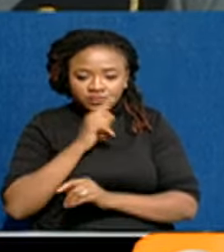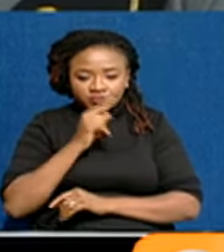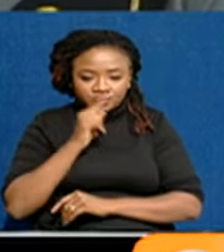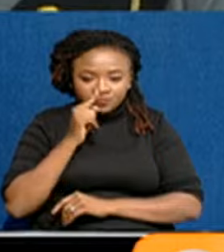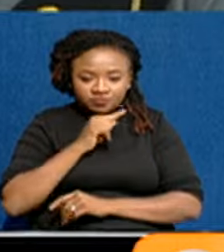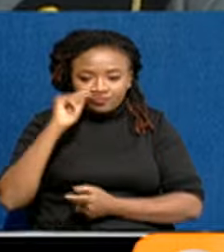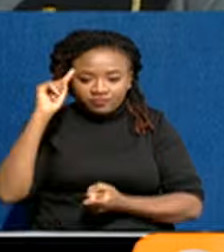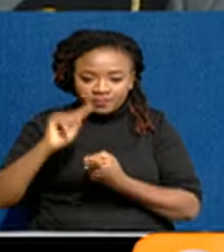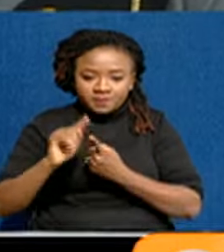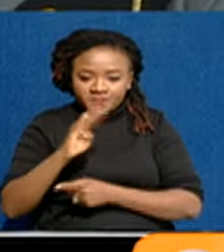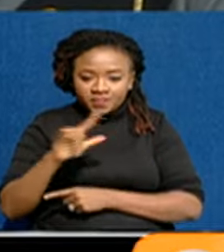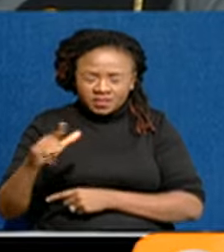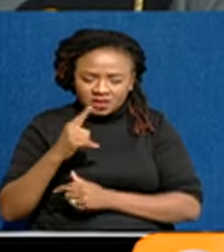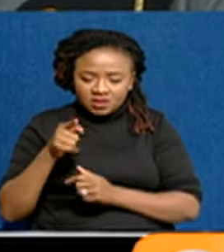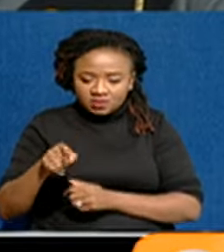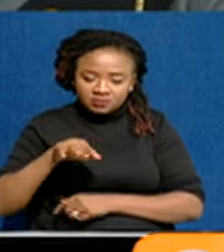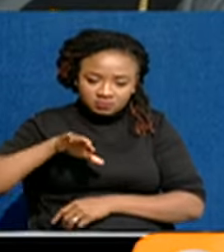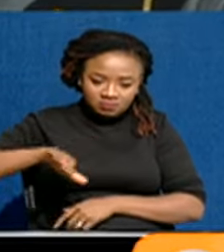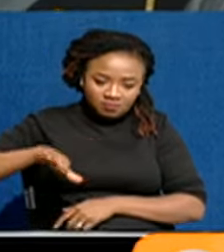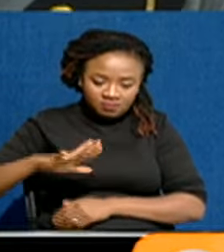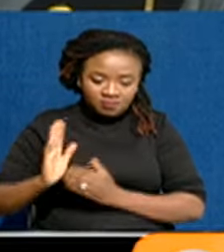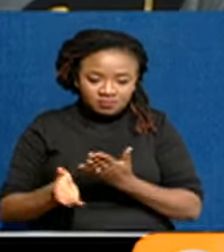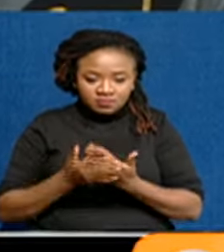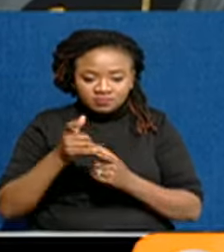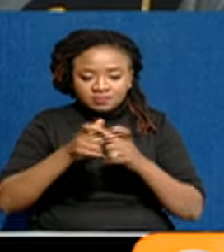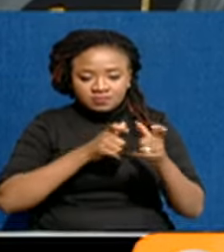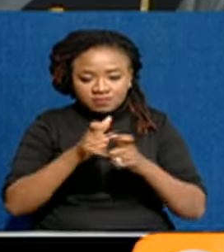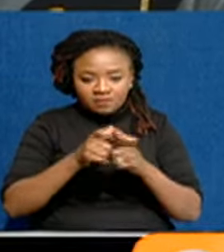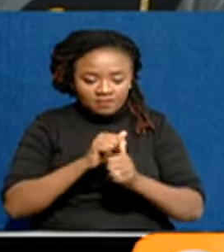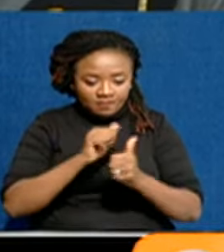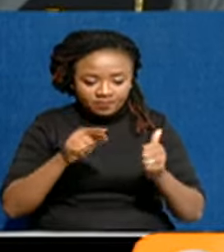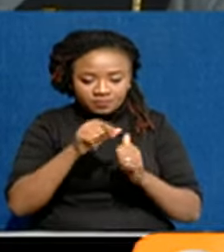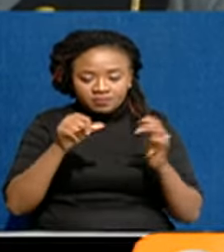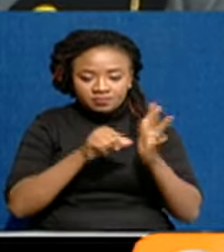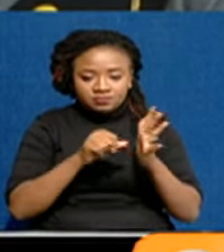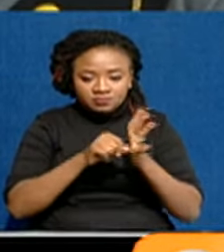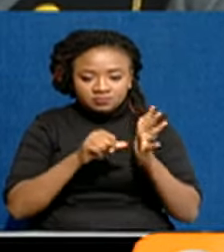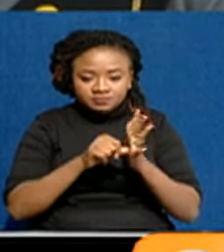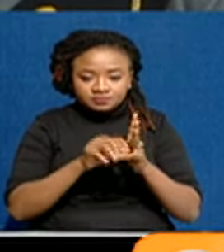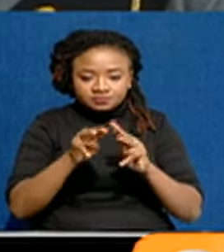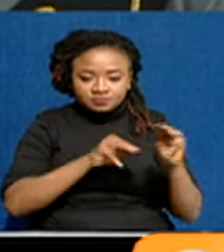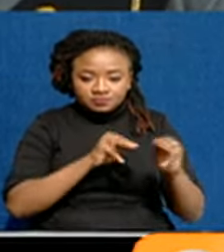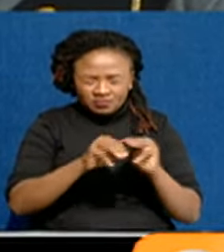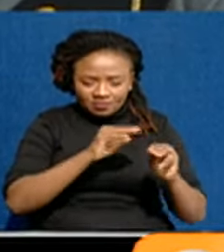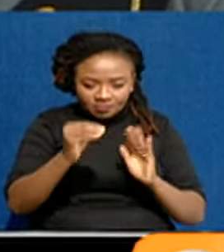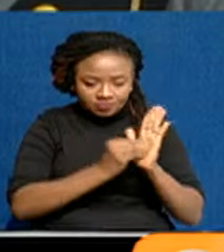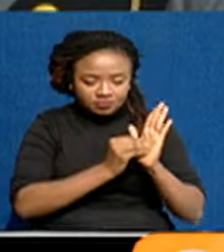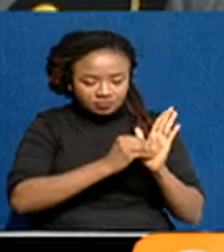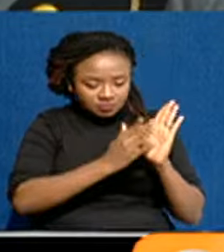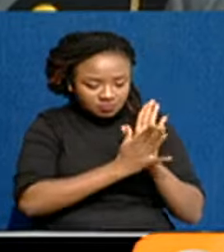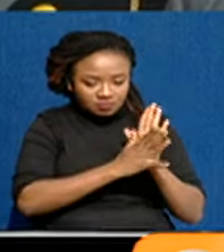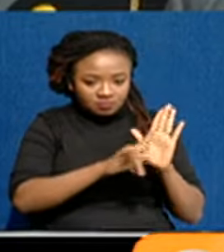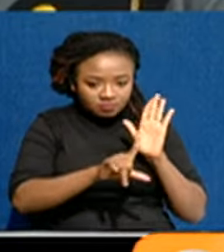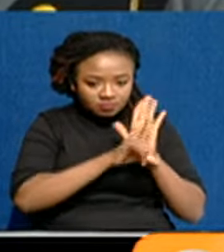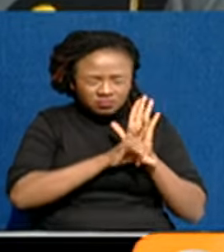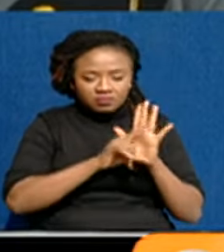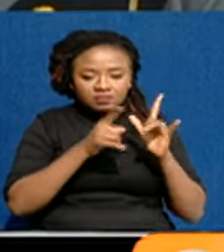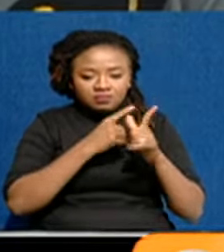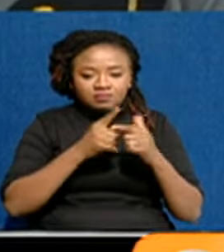so that we galvanize this whole issue of disaster management properly and anchor it into law, so that also, Trevor, we also